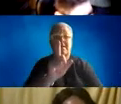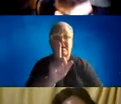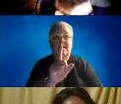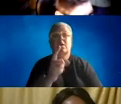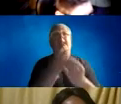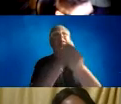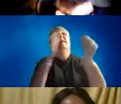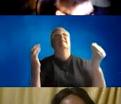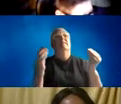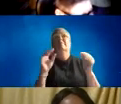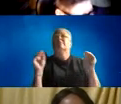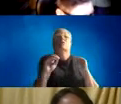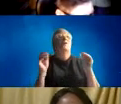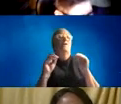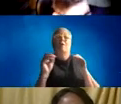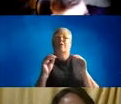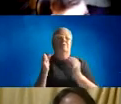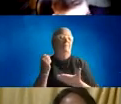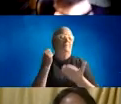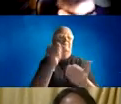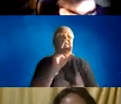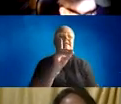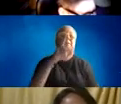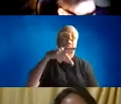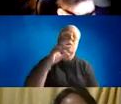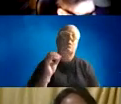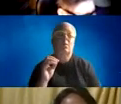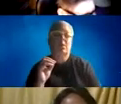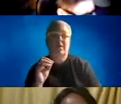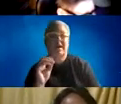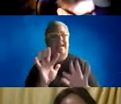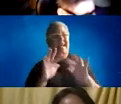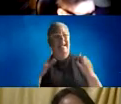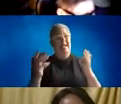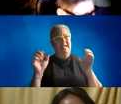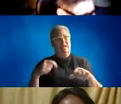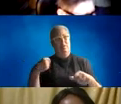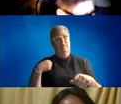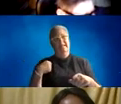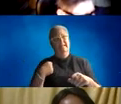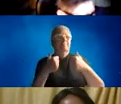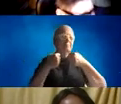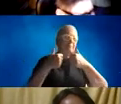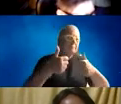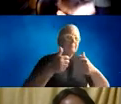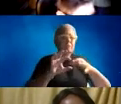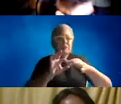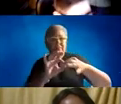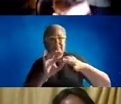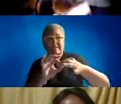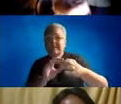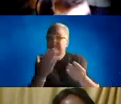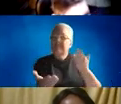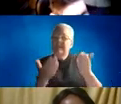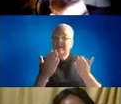not funding DPOs, and therefore we can't really be proper partners in this arrangement. So maybe the indicator